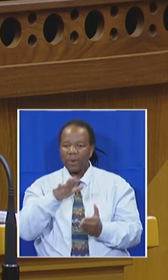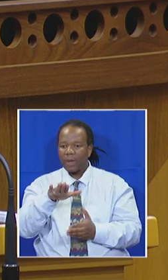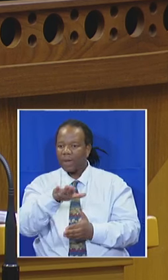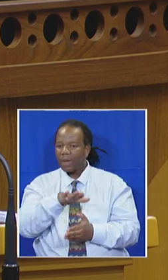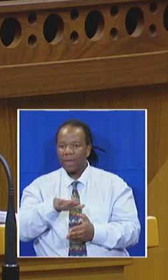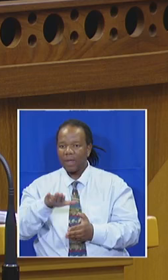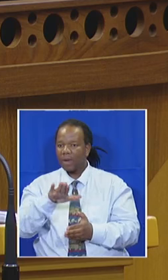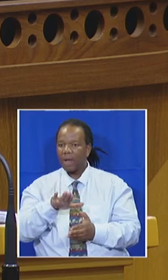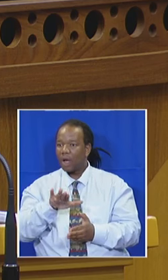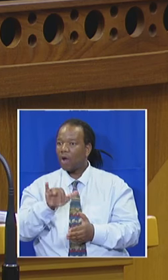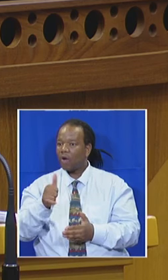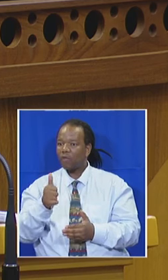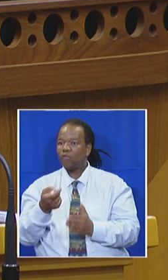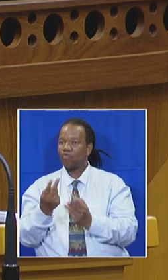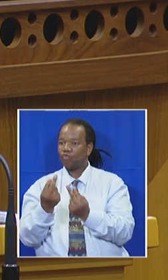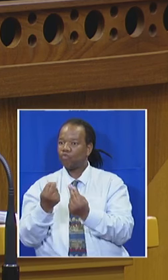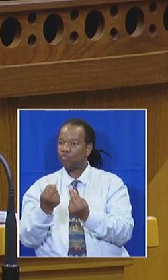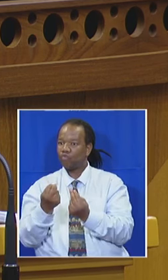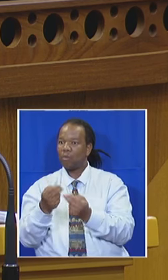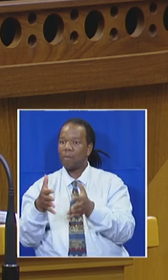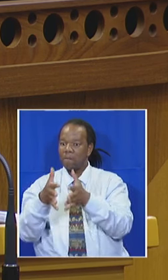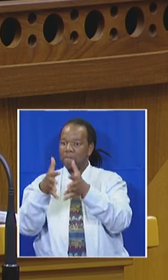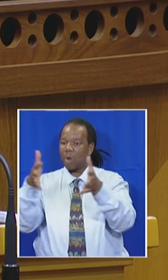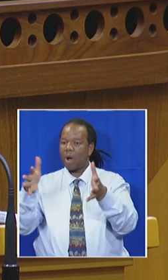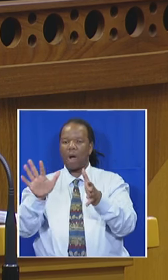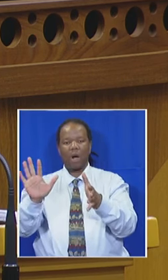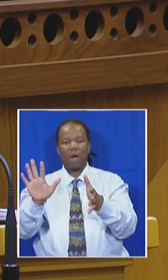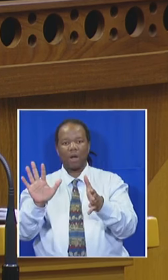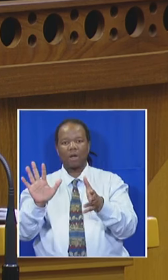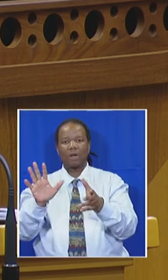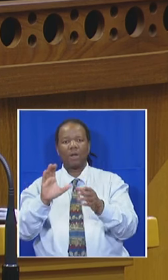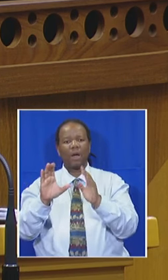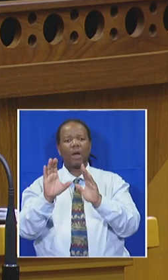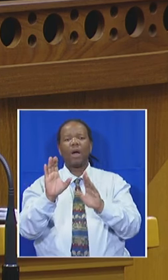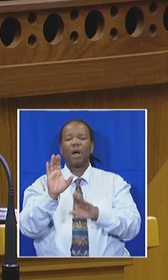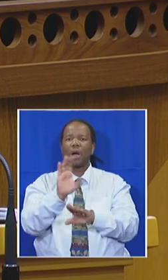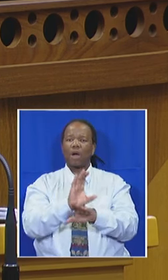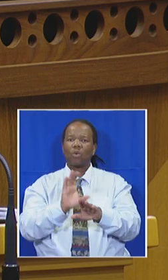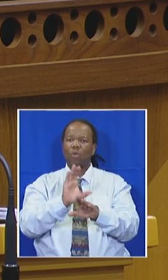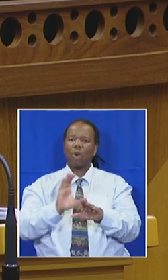changed. Each year, the Department of Basic Education delivers